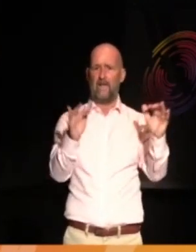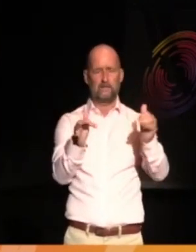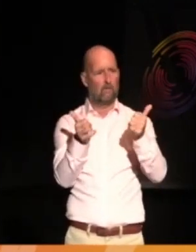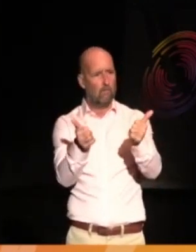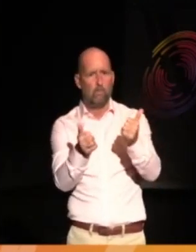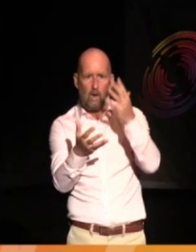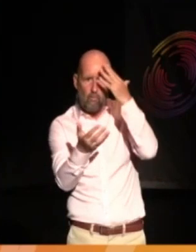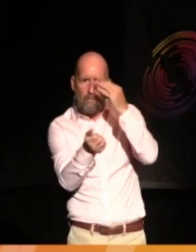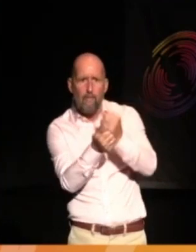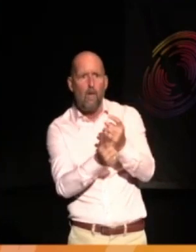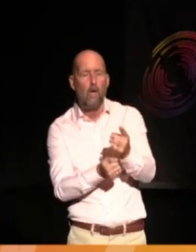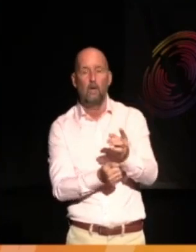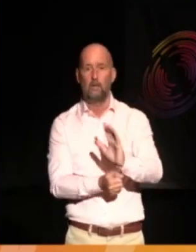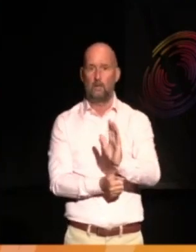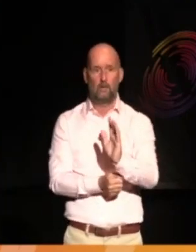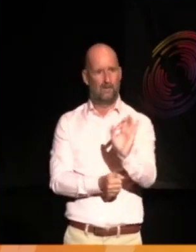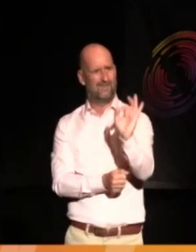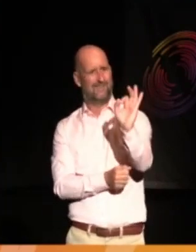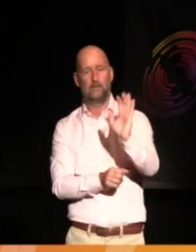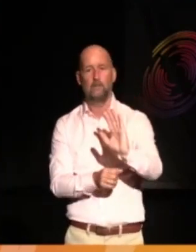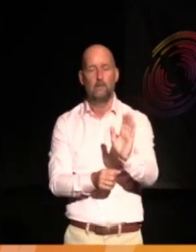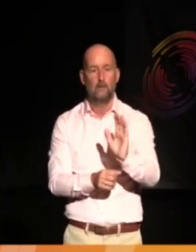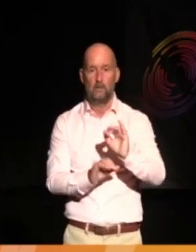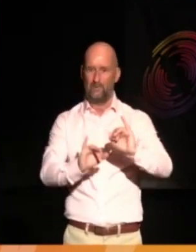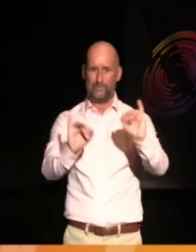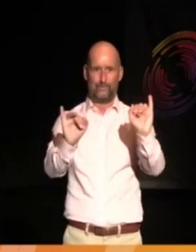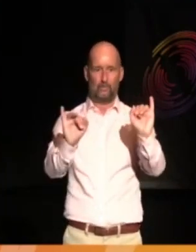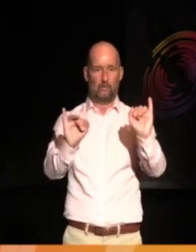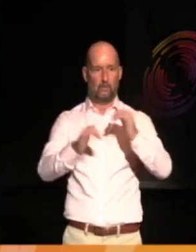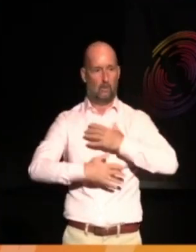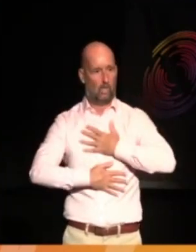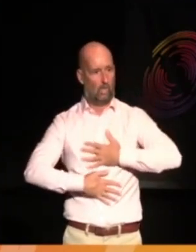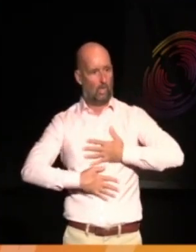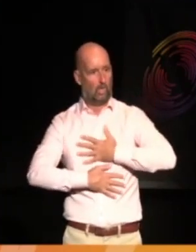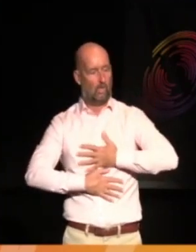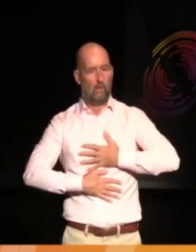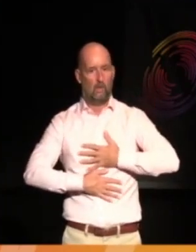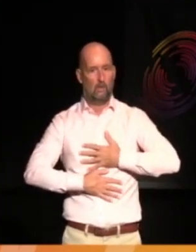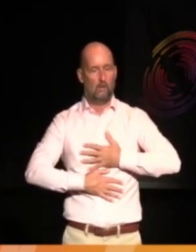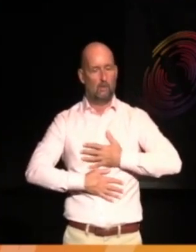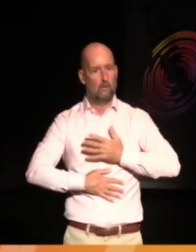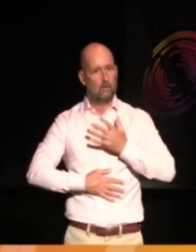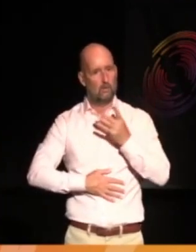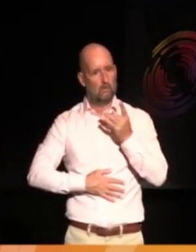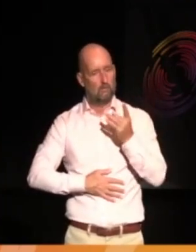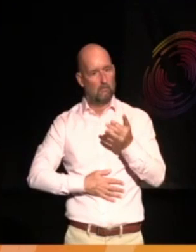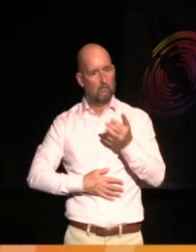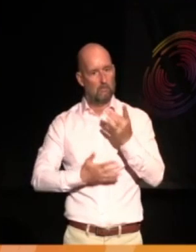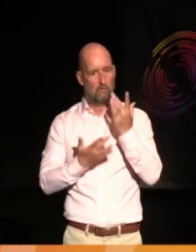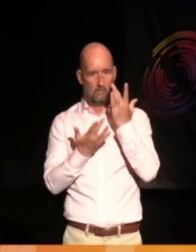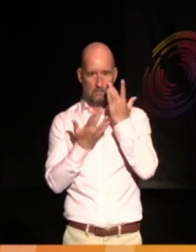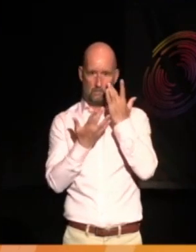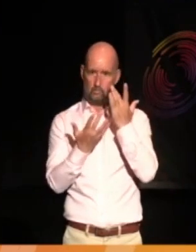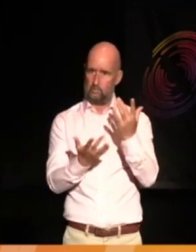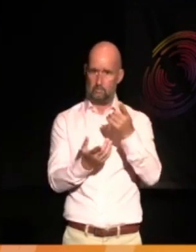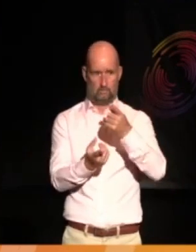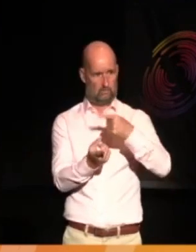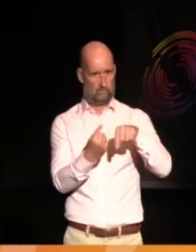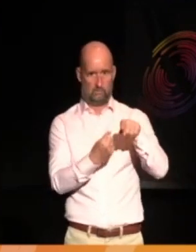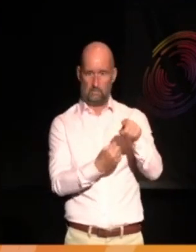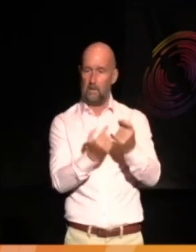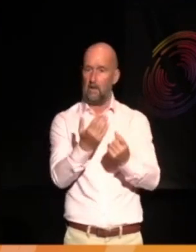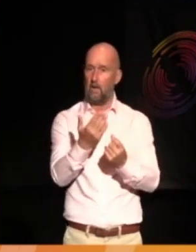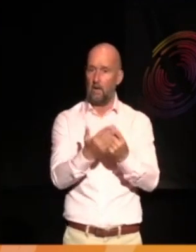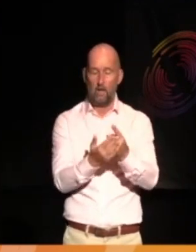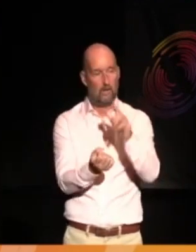Do you know what I mean? That would be horrific to sort of think of it as that. But it does show you that